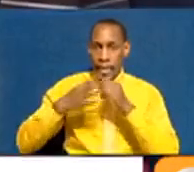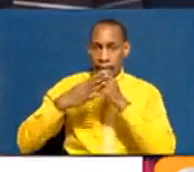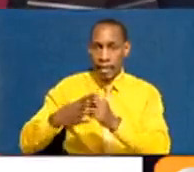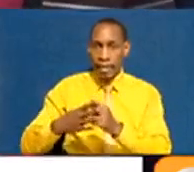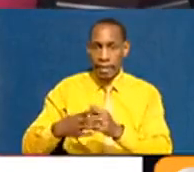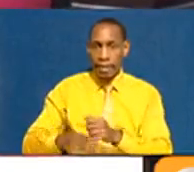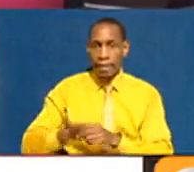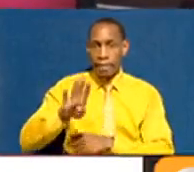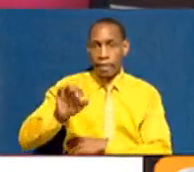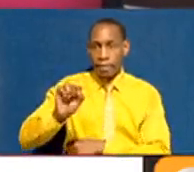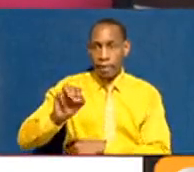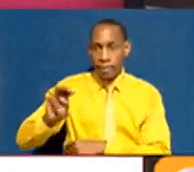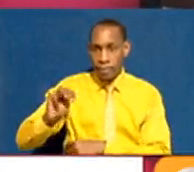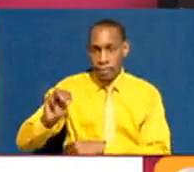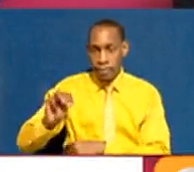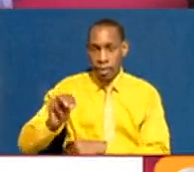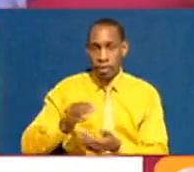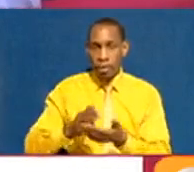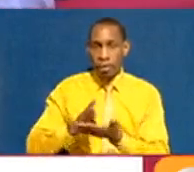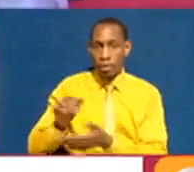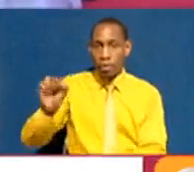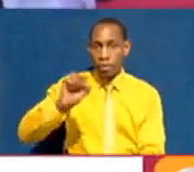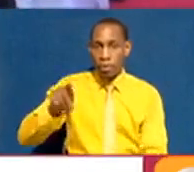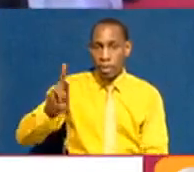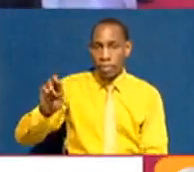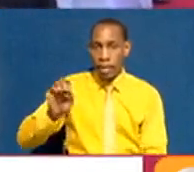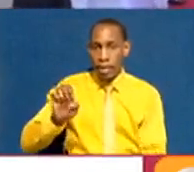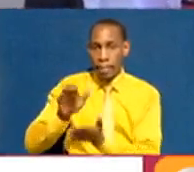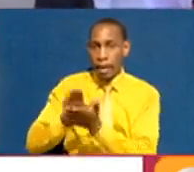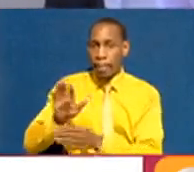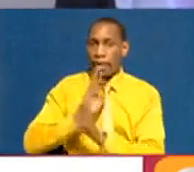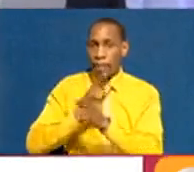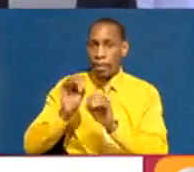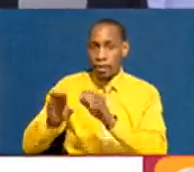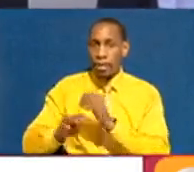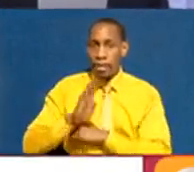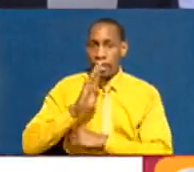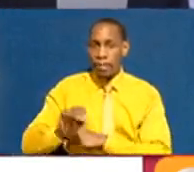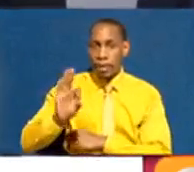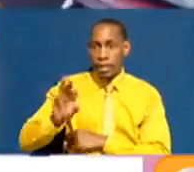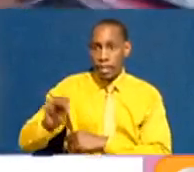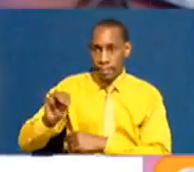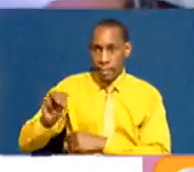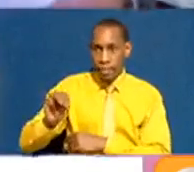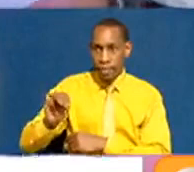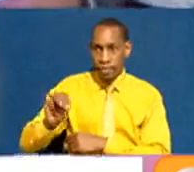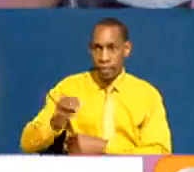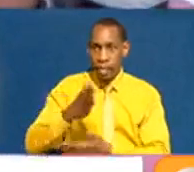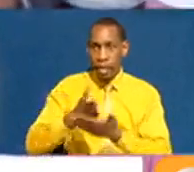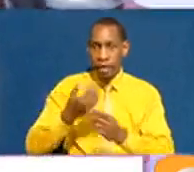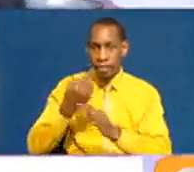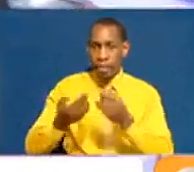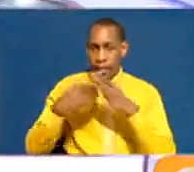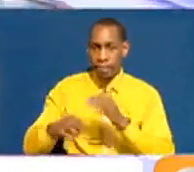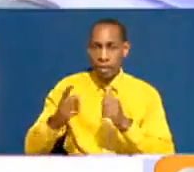945 million by Spire Bank. And Spire Bank reported a loss of 403 million shillings in the half year